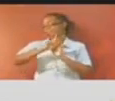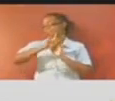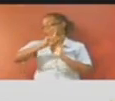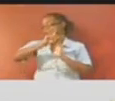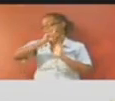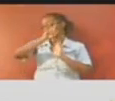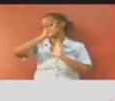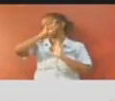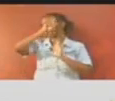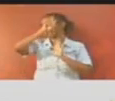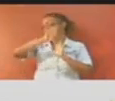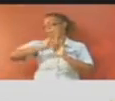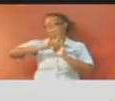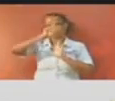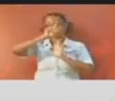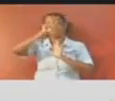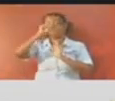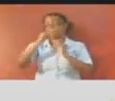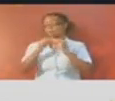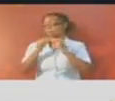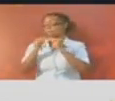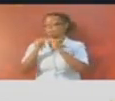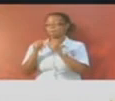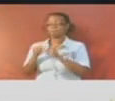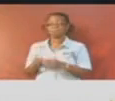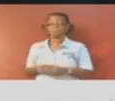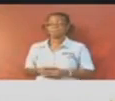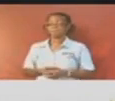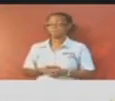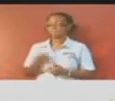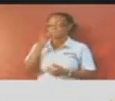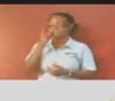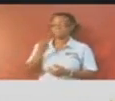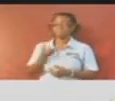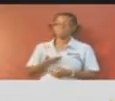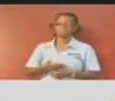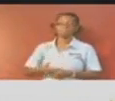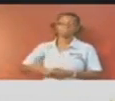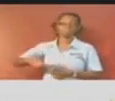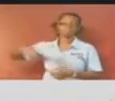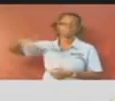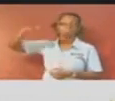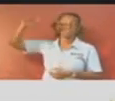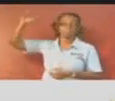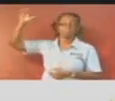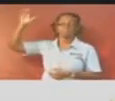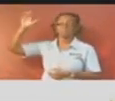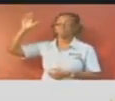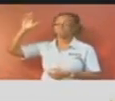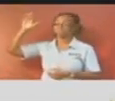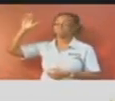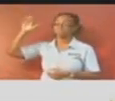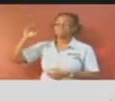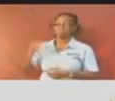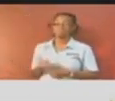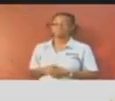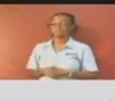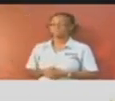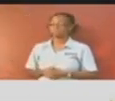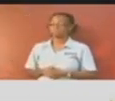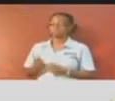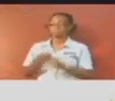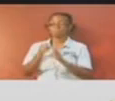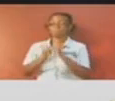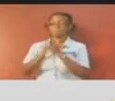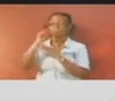bars as we move from left to right. Looking at the period between March to April